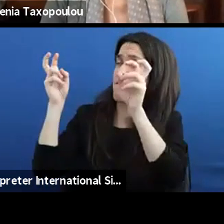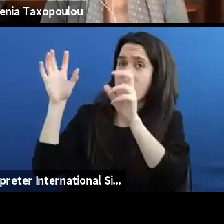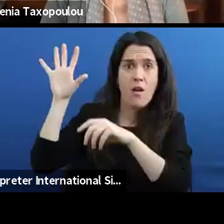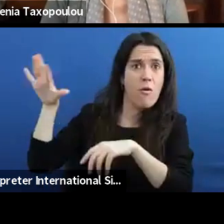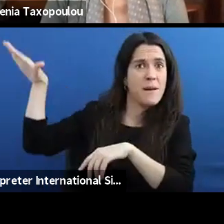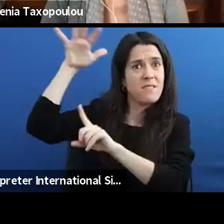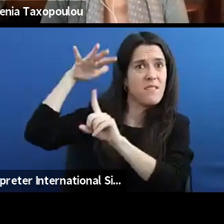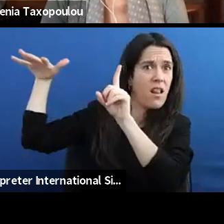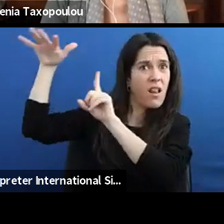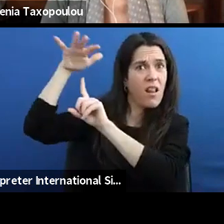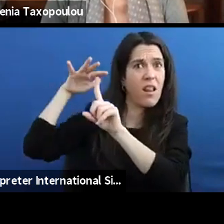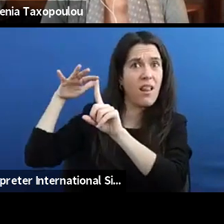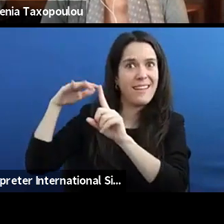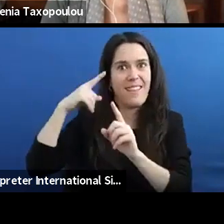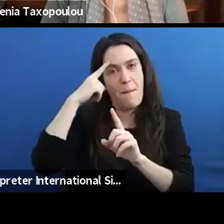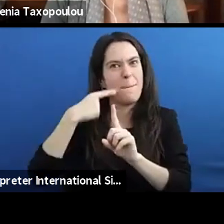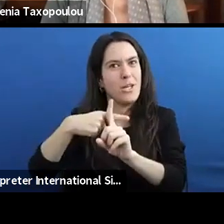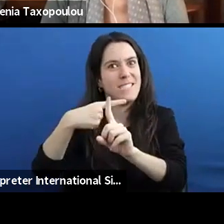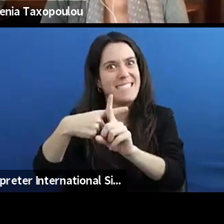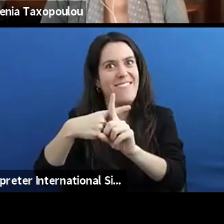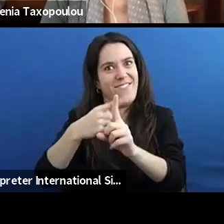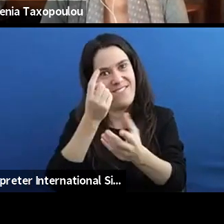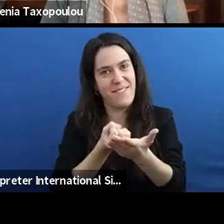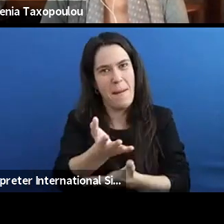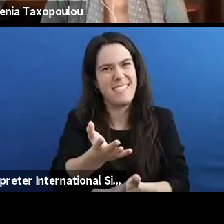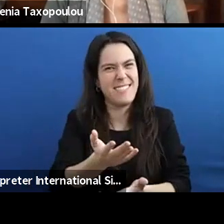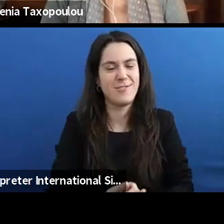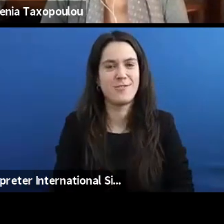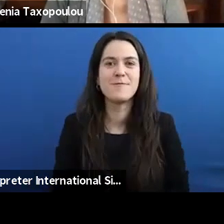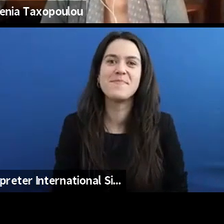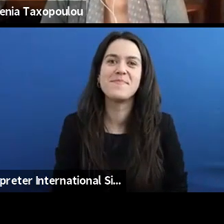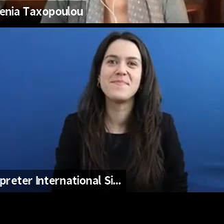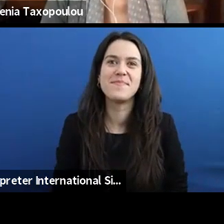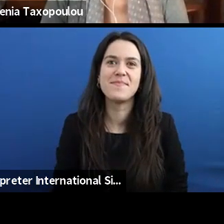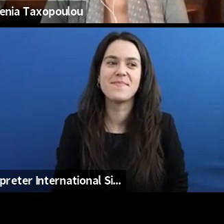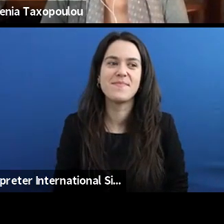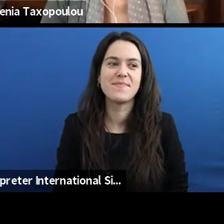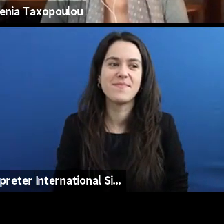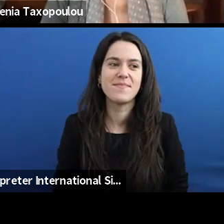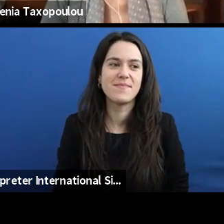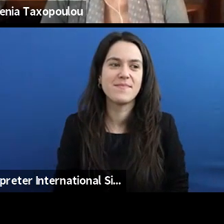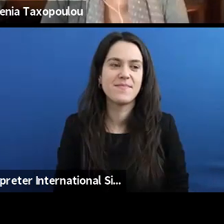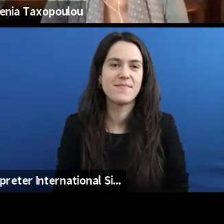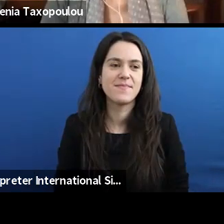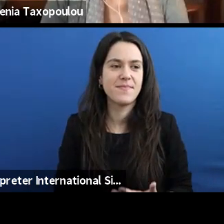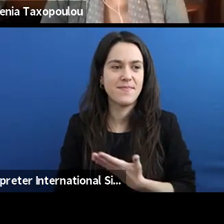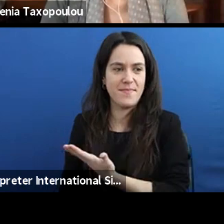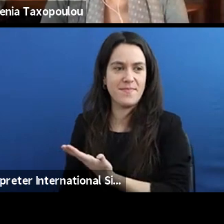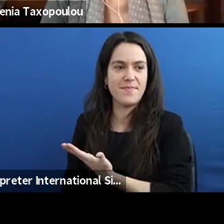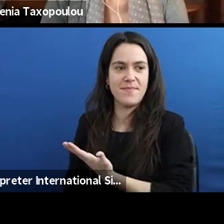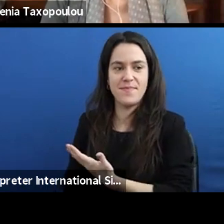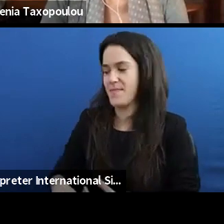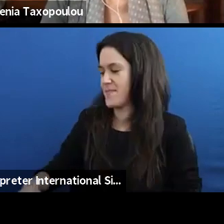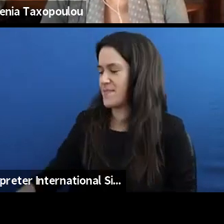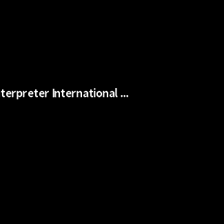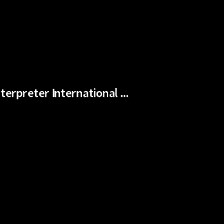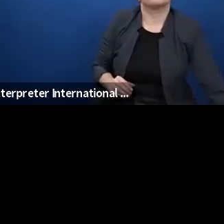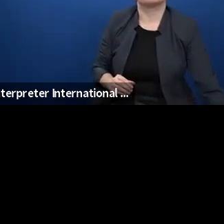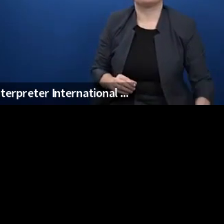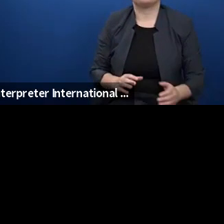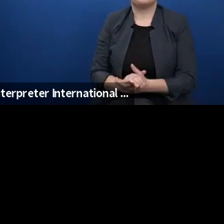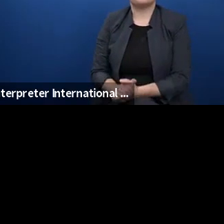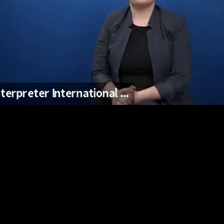which are positive in a way. And the next idea I'm having in my mind is our